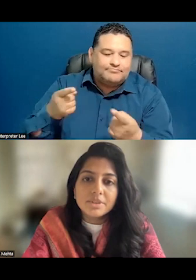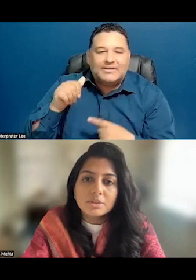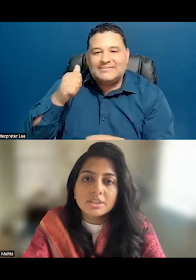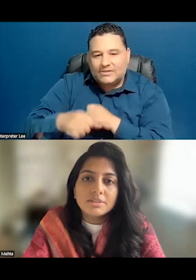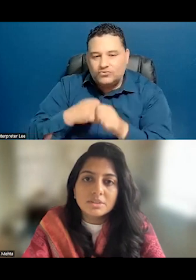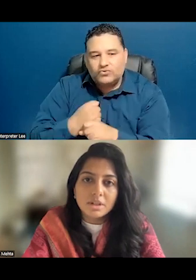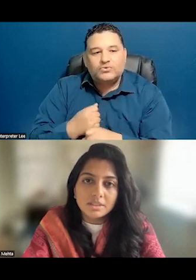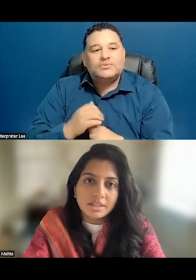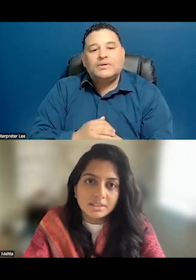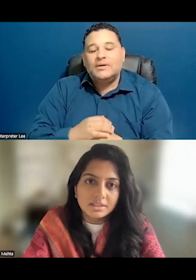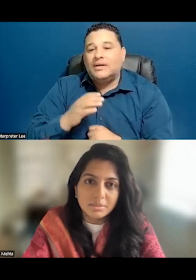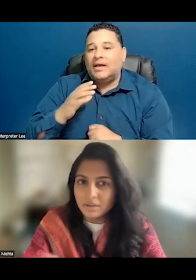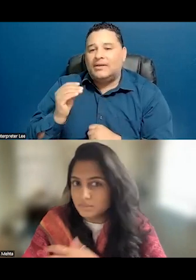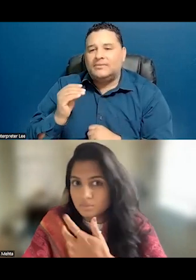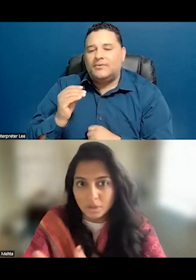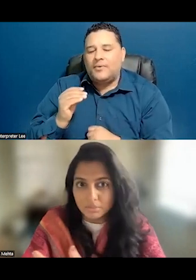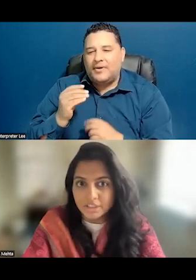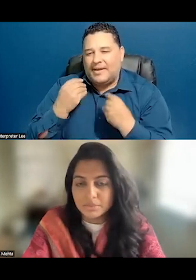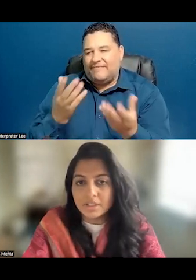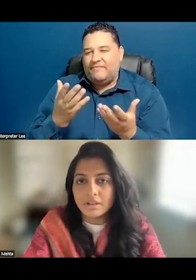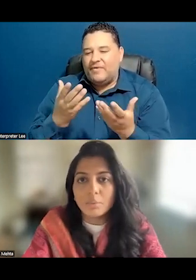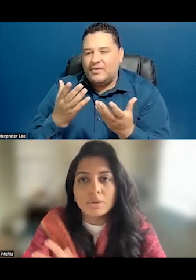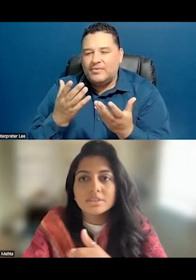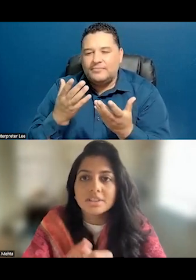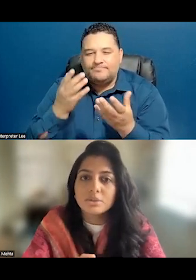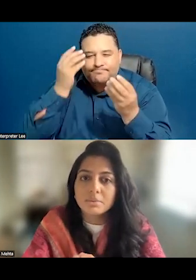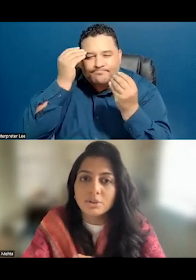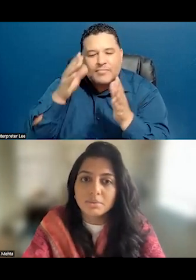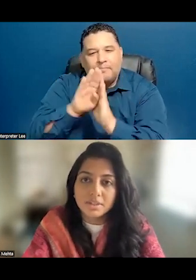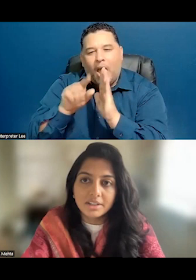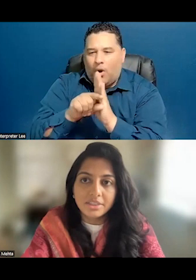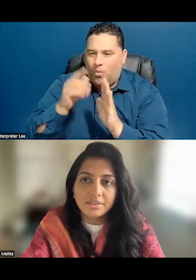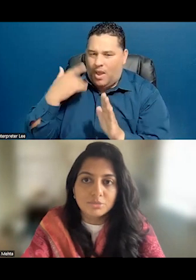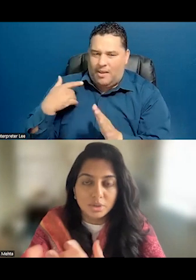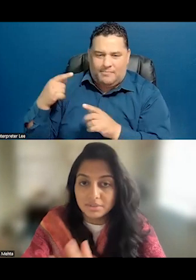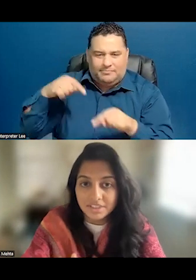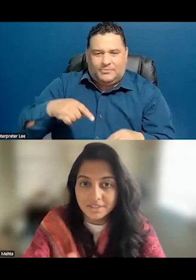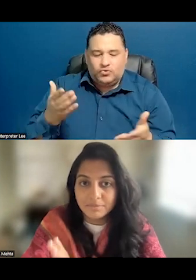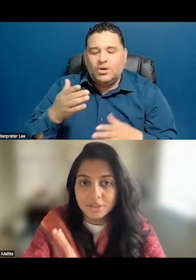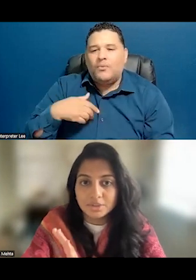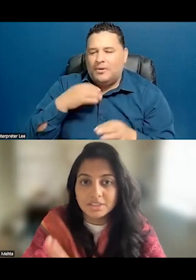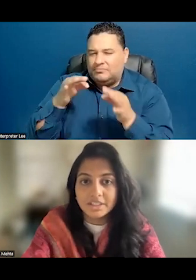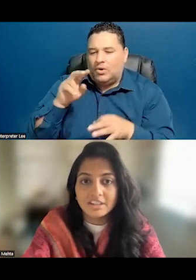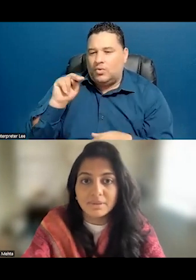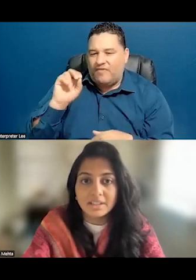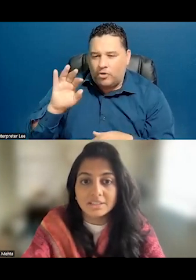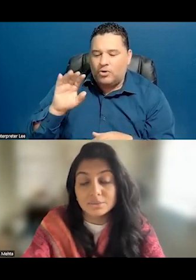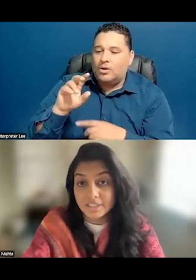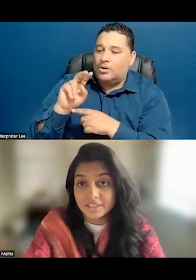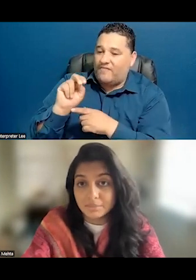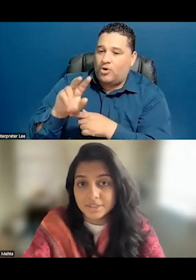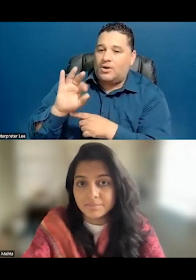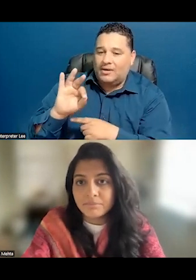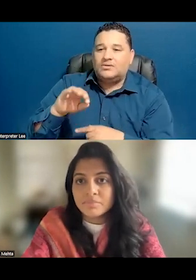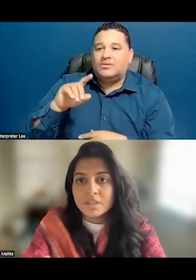And, to give you some context about what brings me here, I want to tell you about November 9th, 2015, which was the day of my last